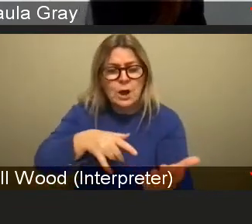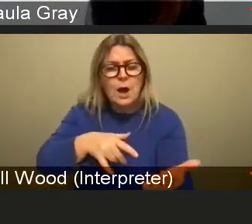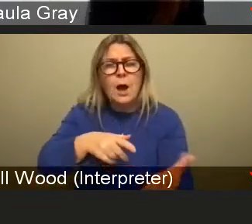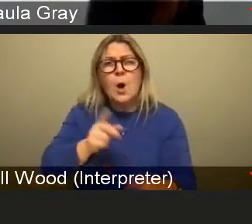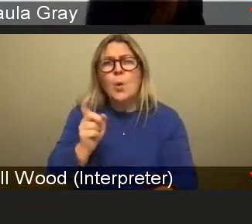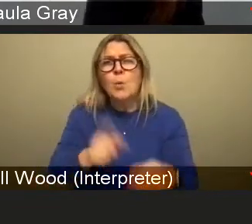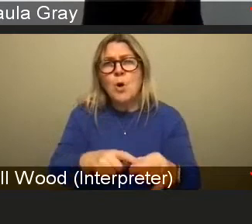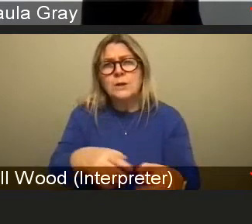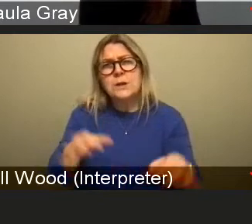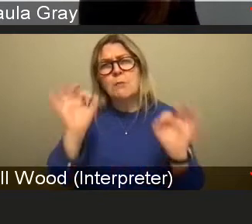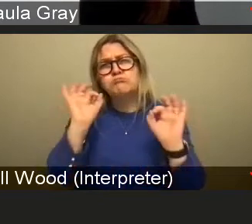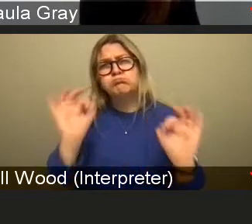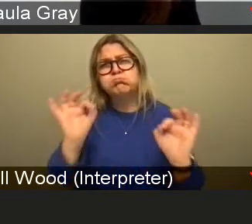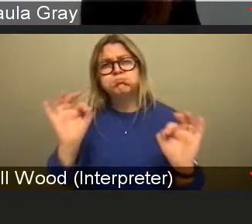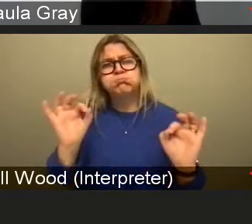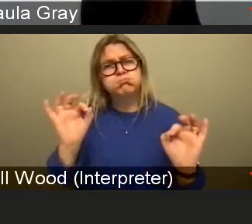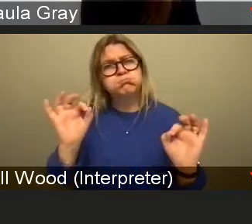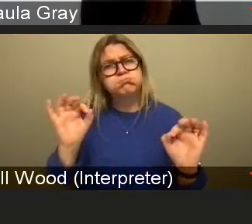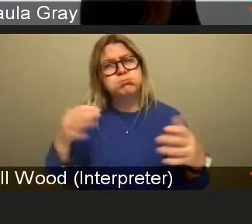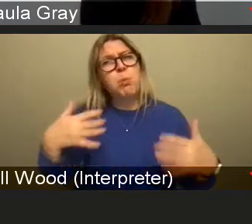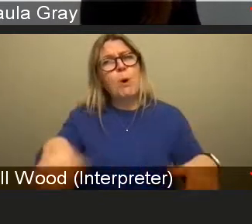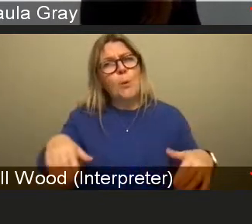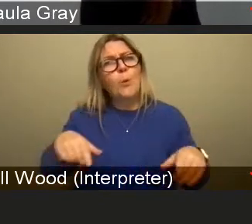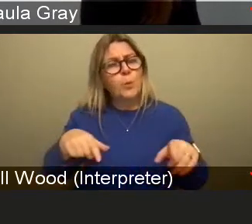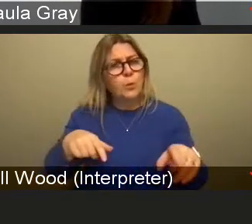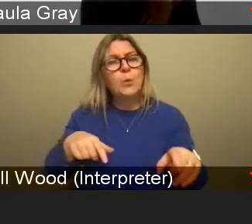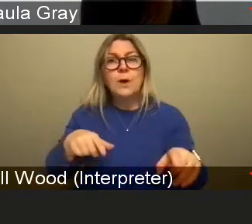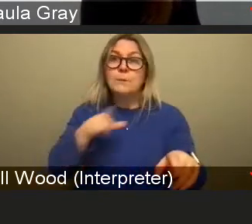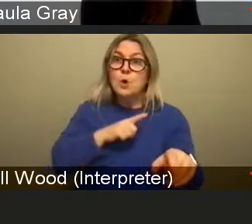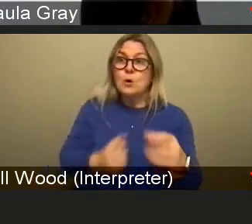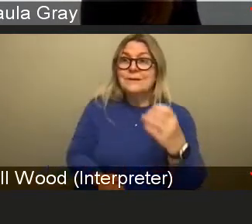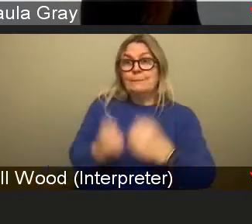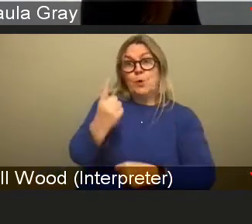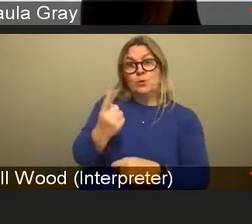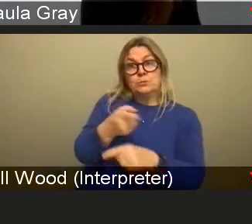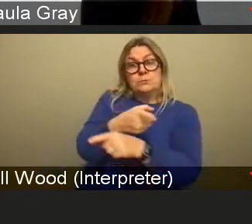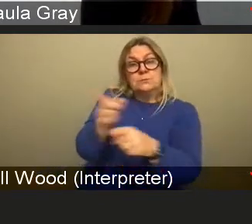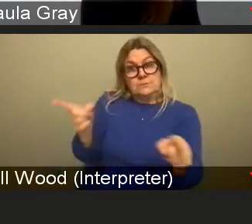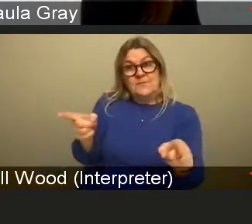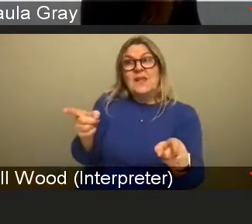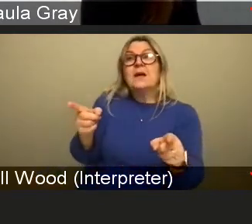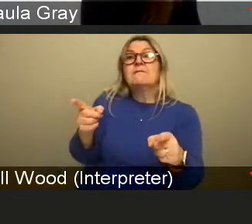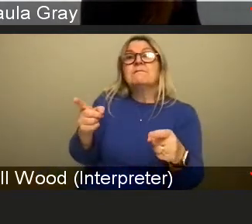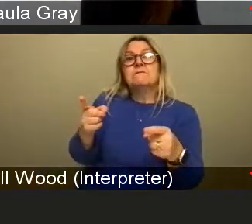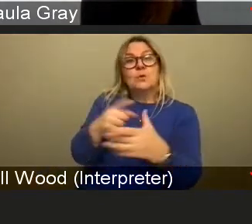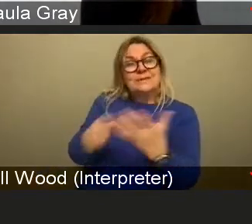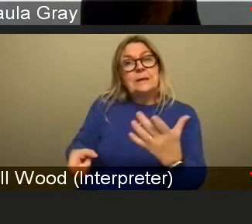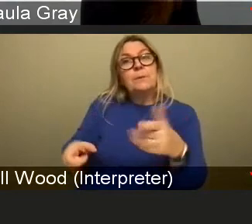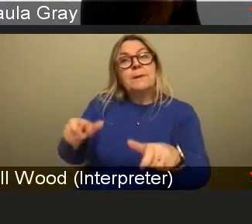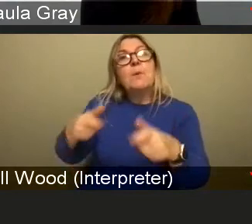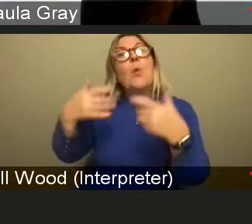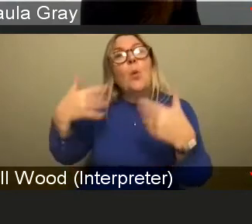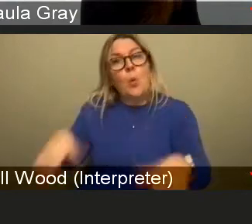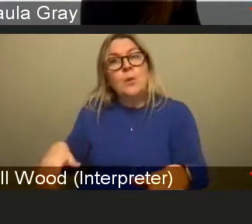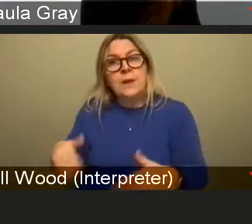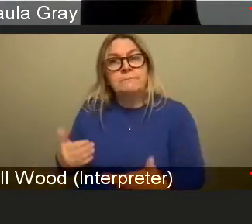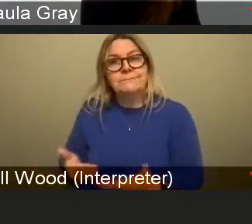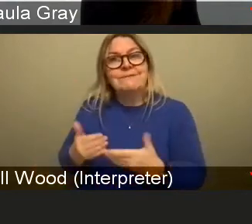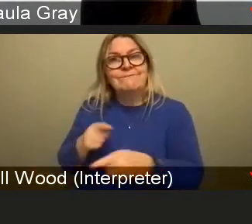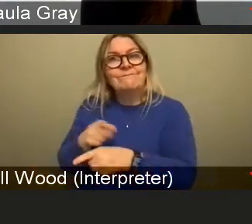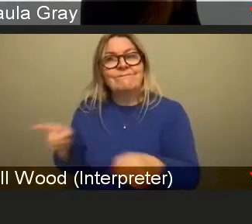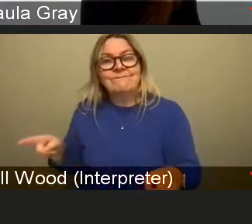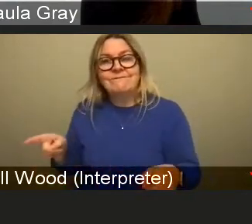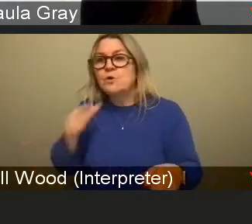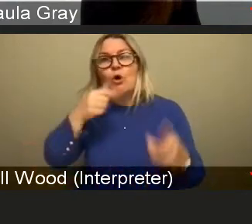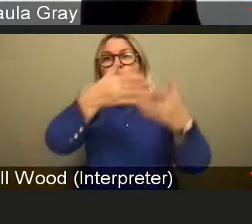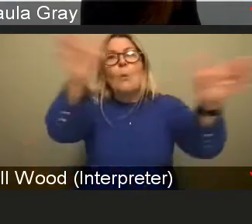that because the opportunity has been ring-fenced for disabled people, that it's almost like Jekyll and Hyde. They can